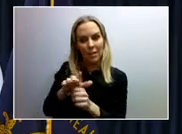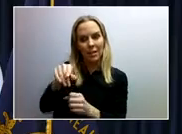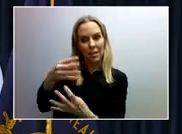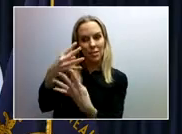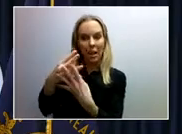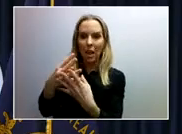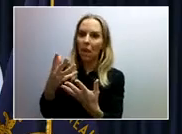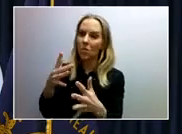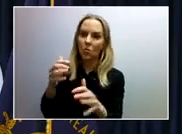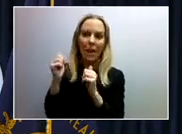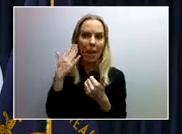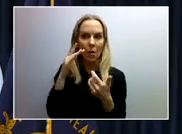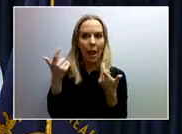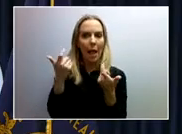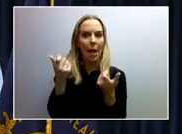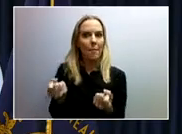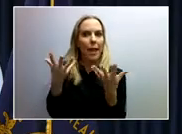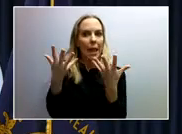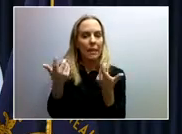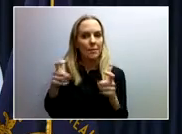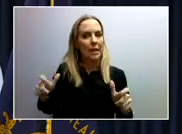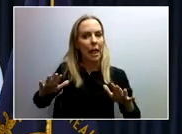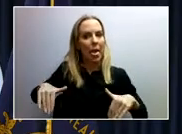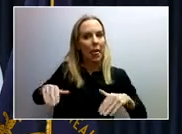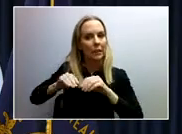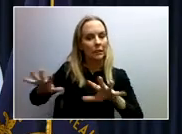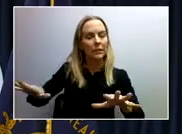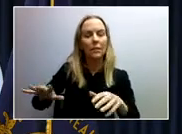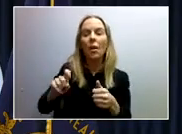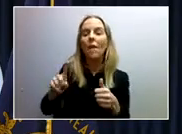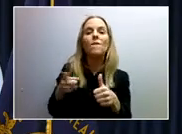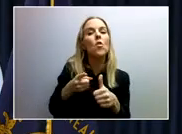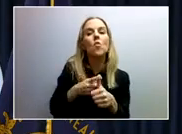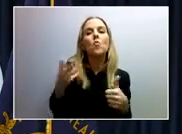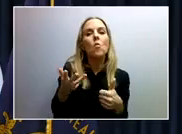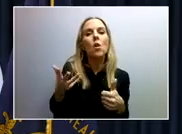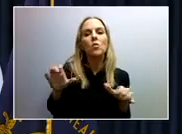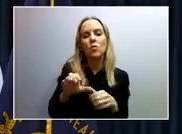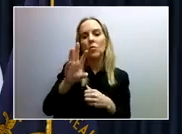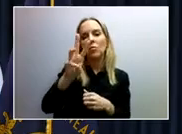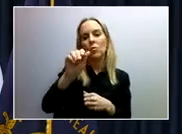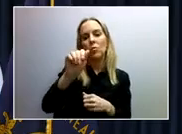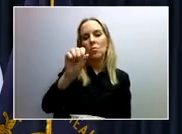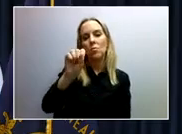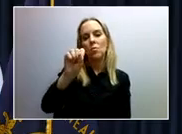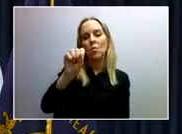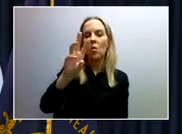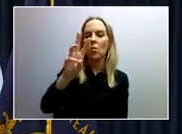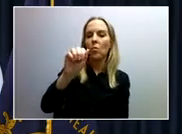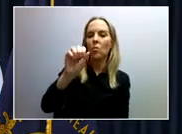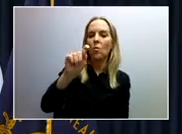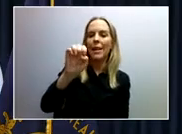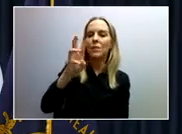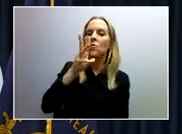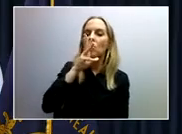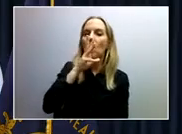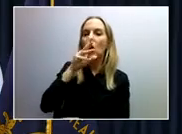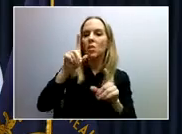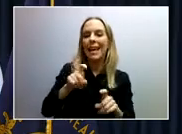done to stop outbreaks is we do wastewater testing, right? And so we're not waiting